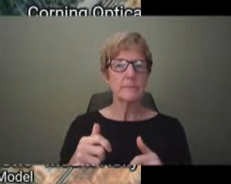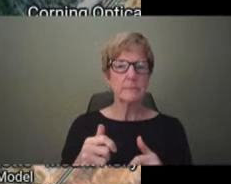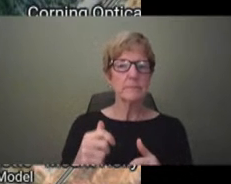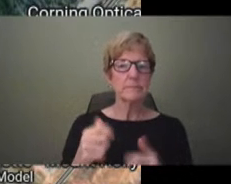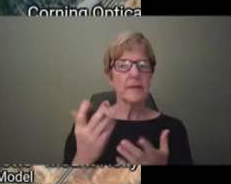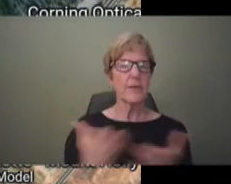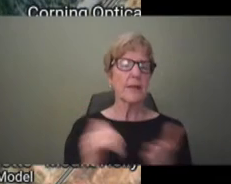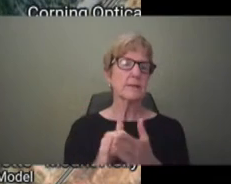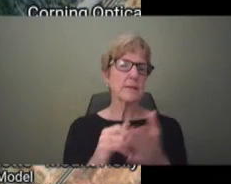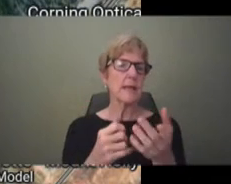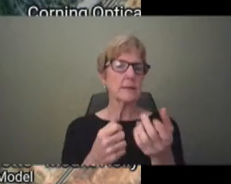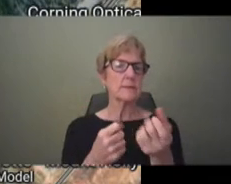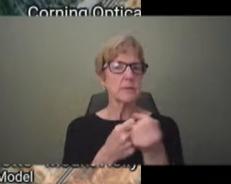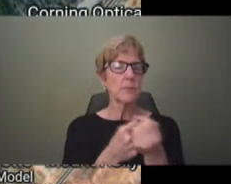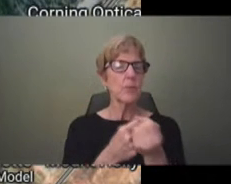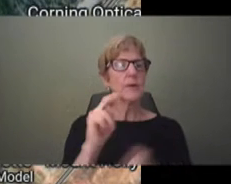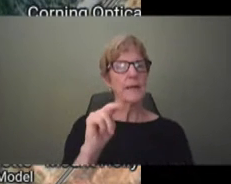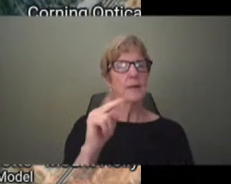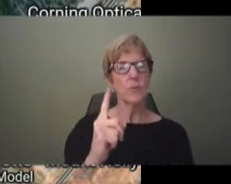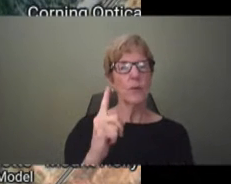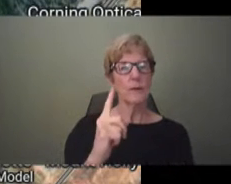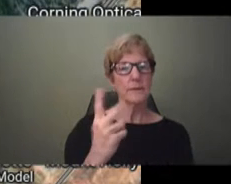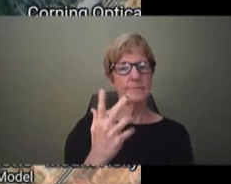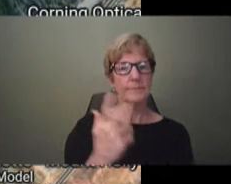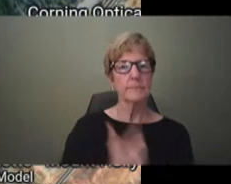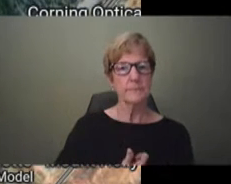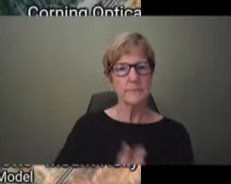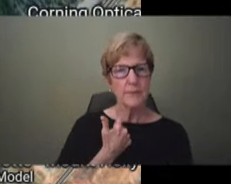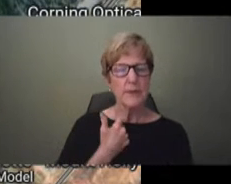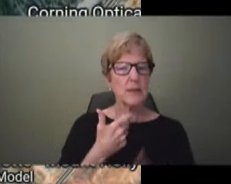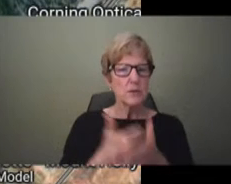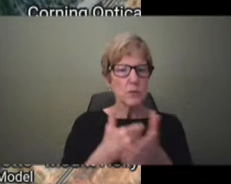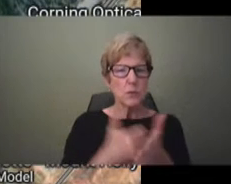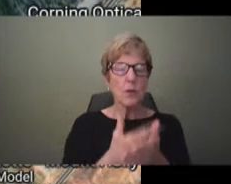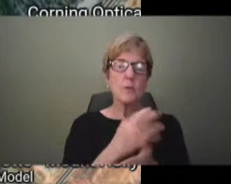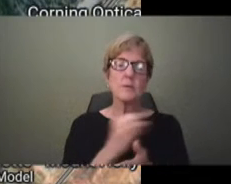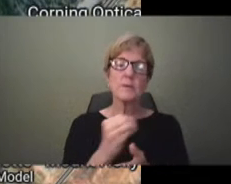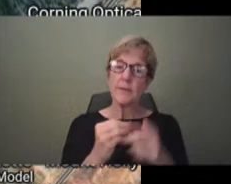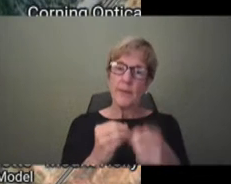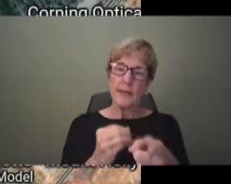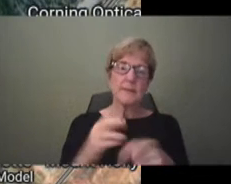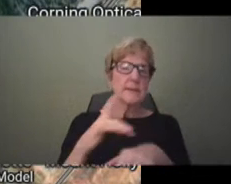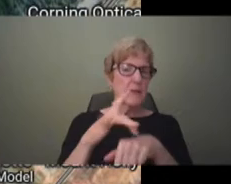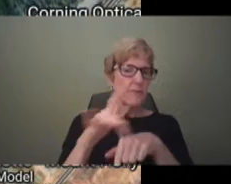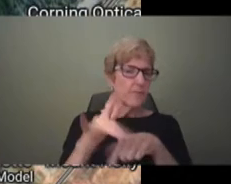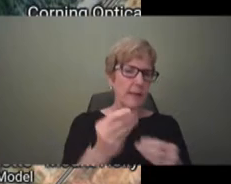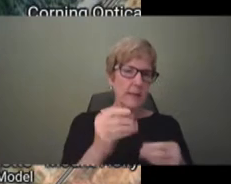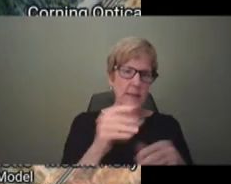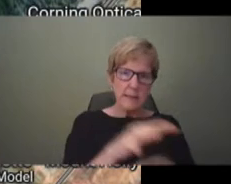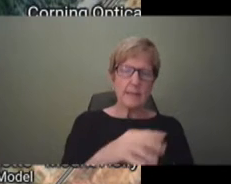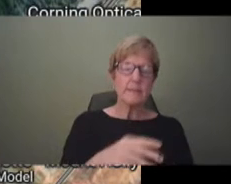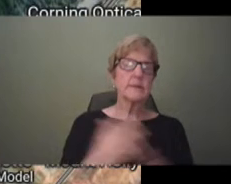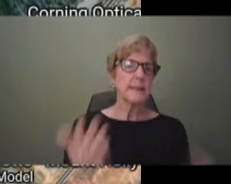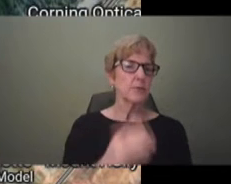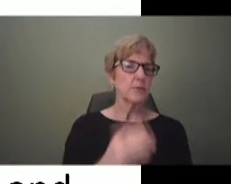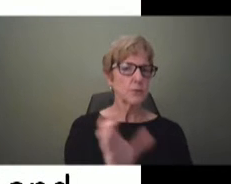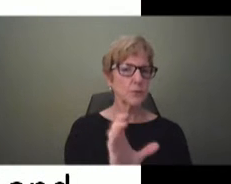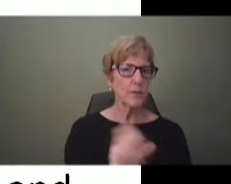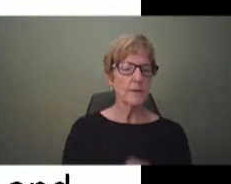support uh in1 areas uh this is close to to those and again this is this is vacant land in the city of Charlotte